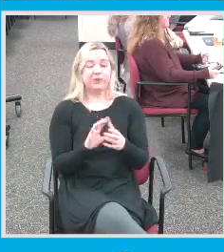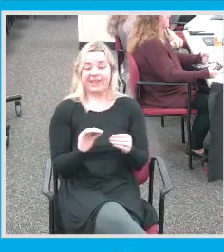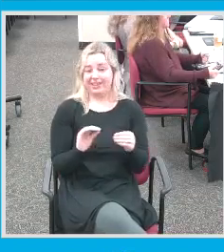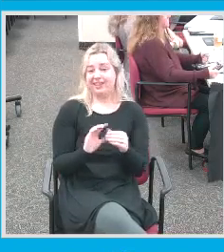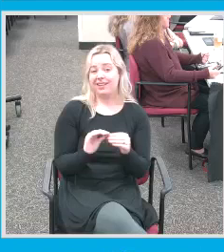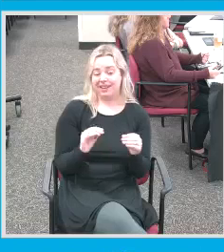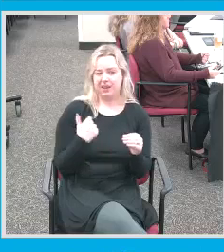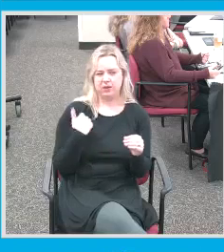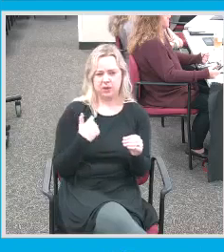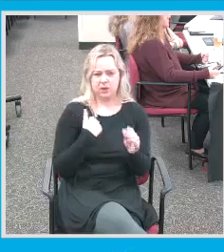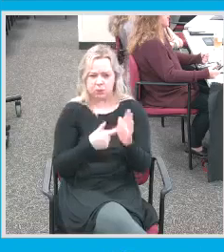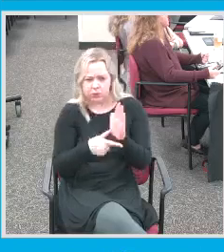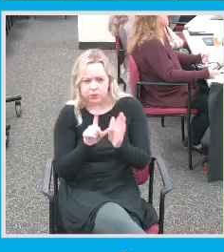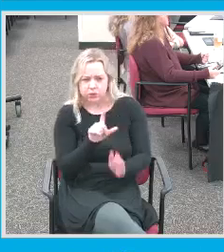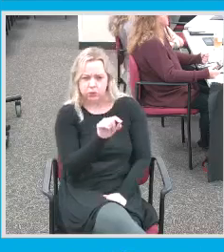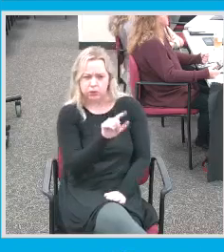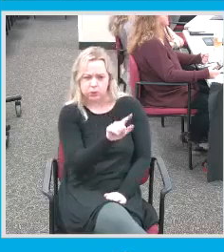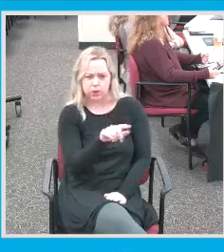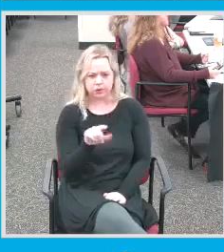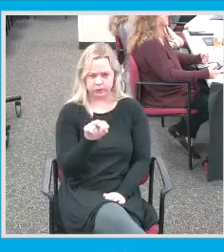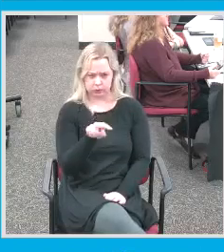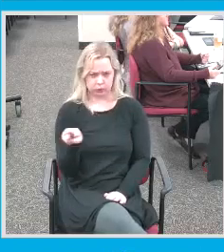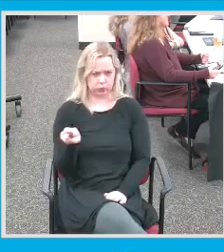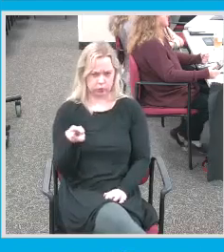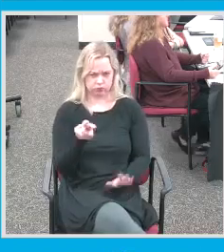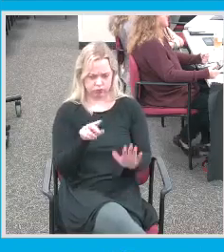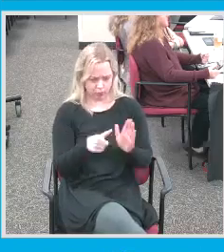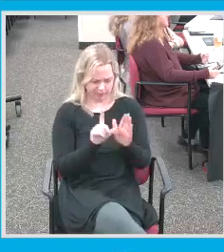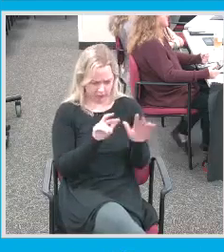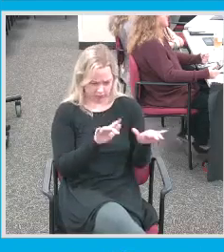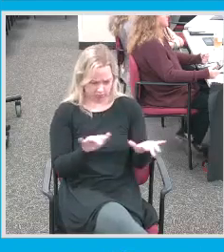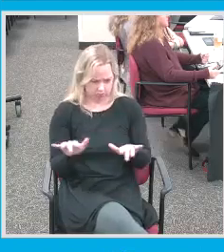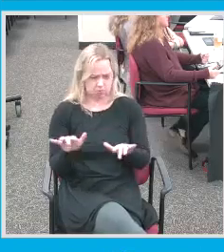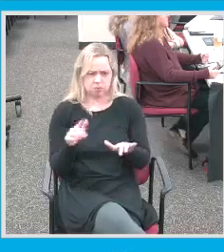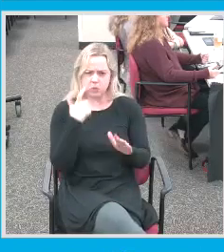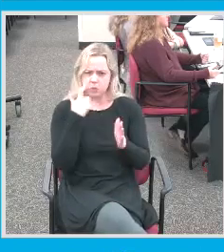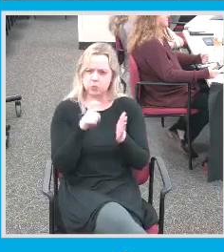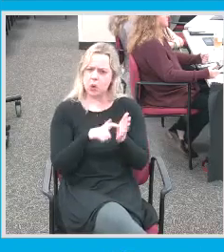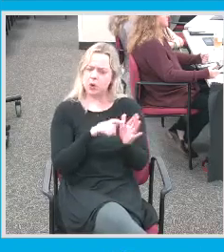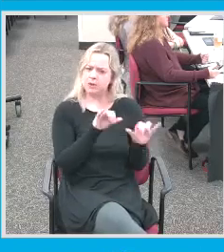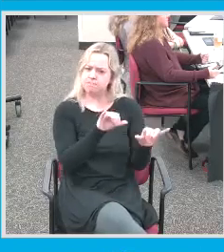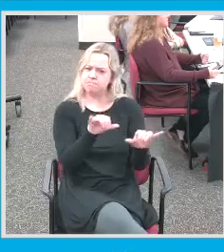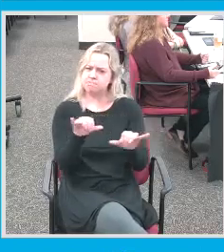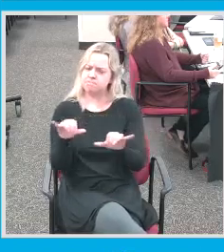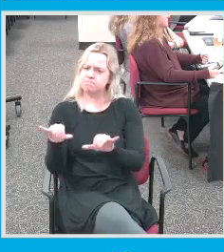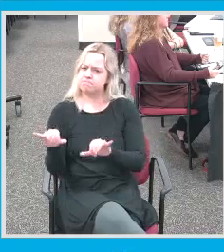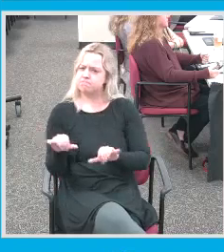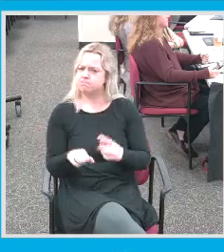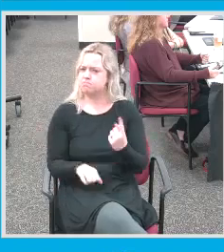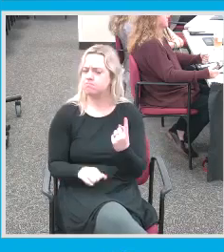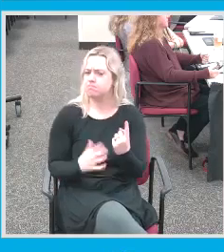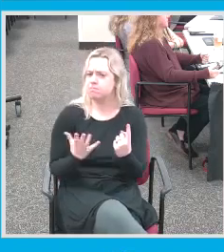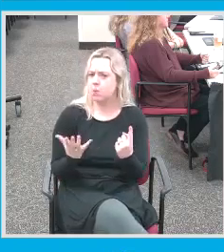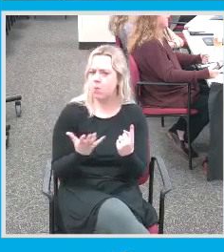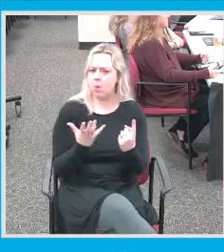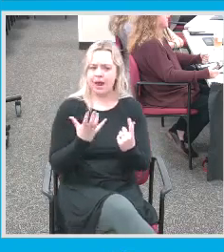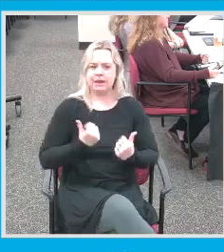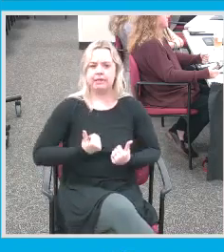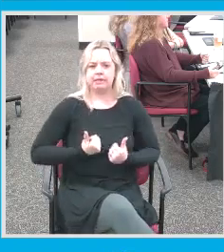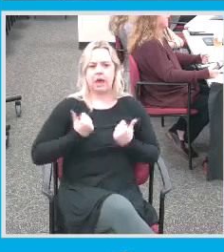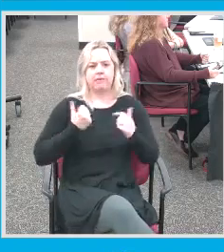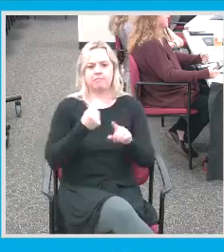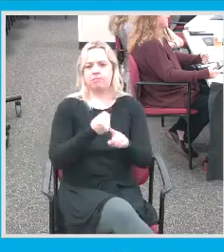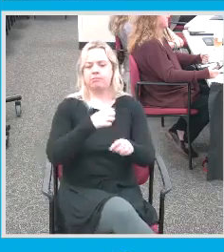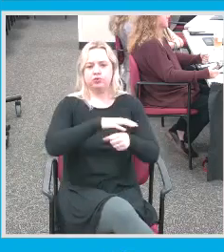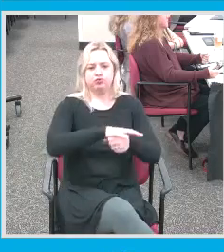our 2021 and 2022 cases, some of the common factors that we saw as life stressors, as we've